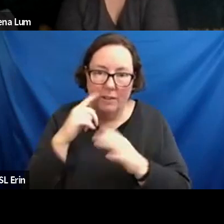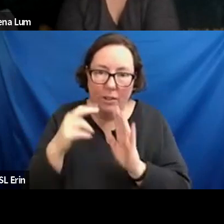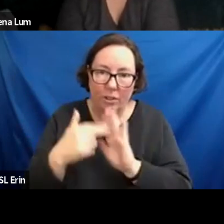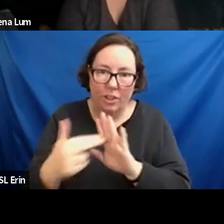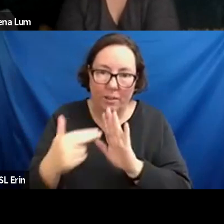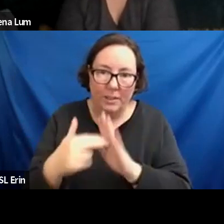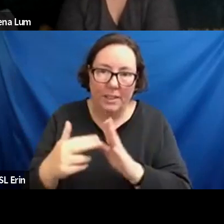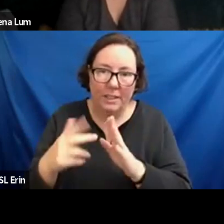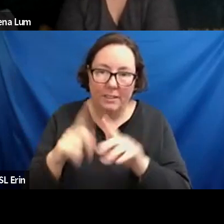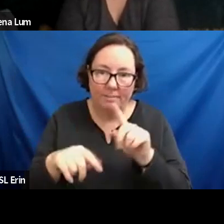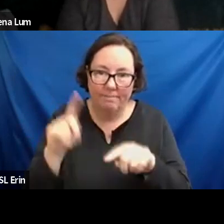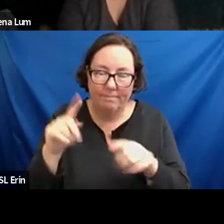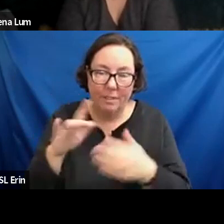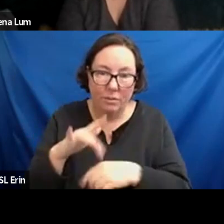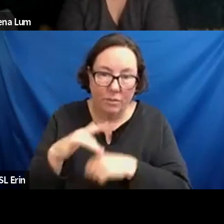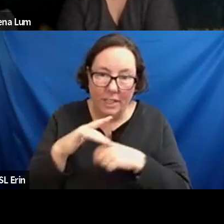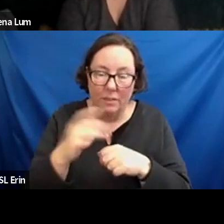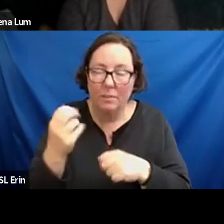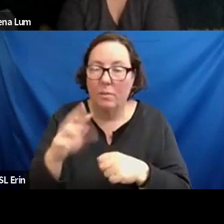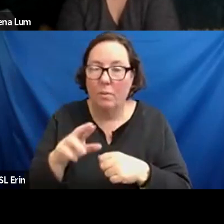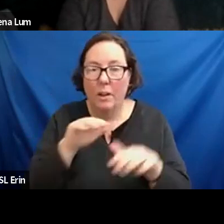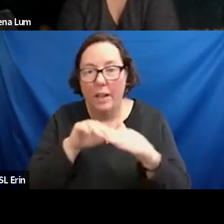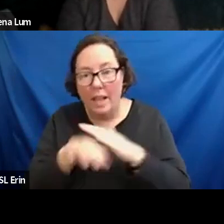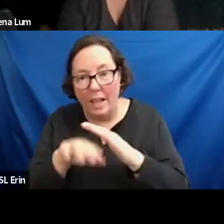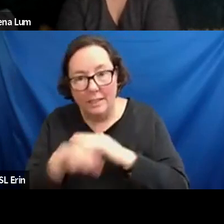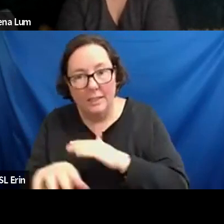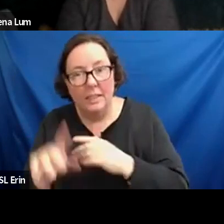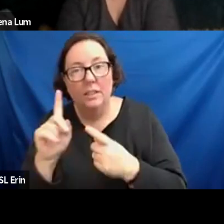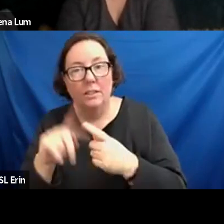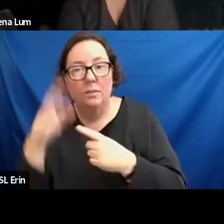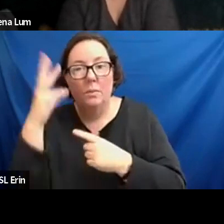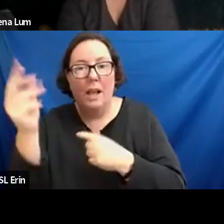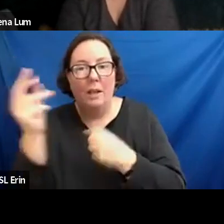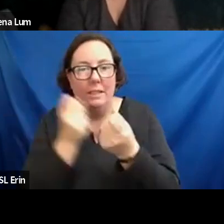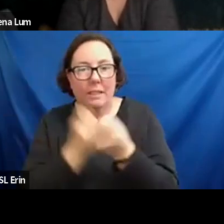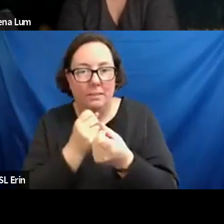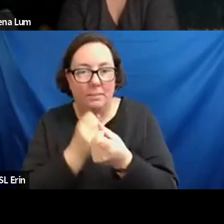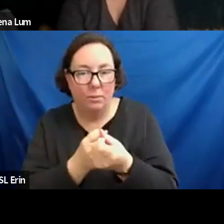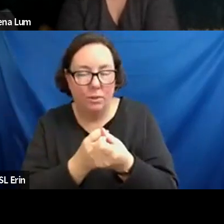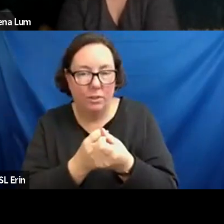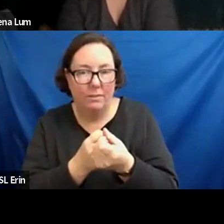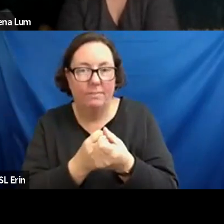of various resources or access to external supports that more